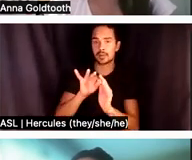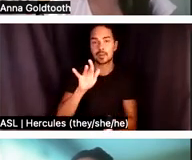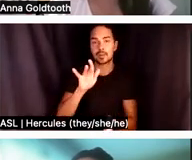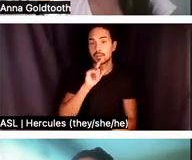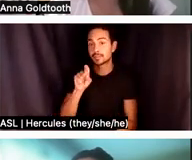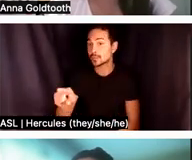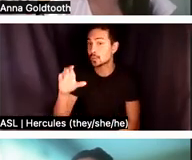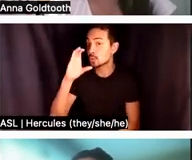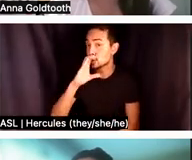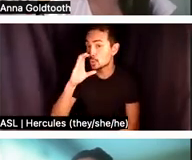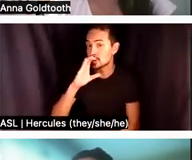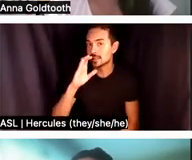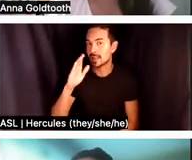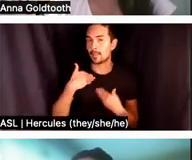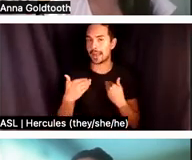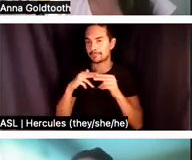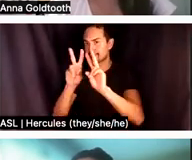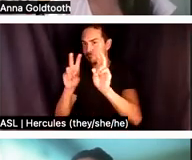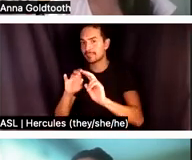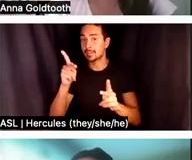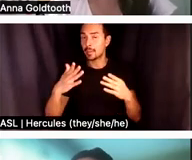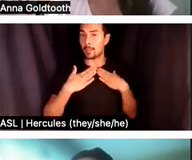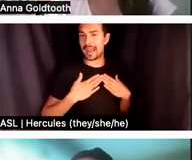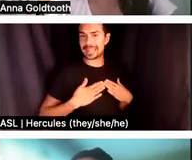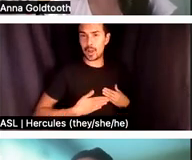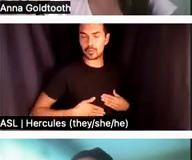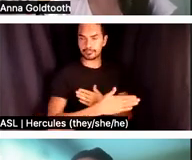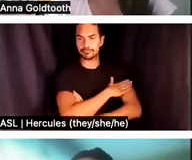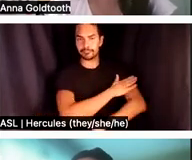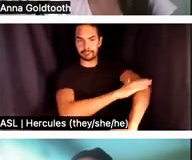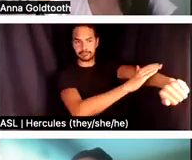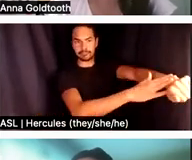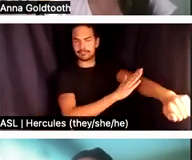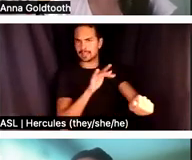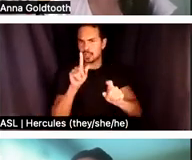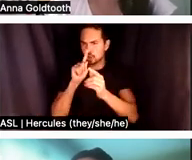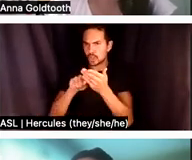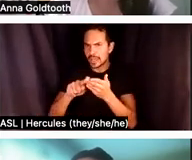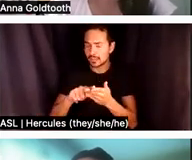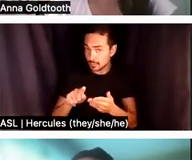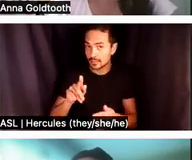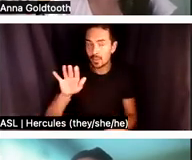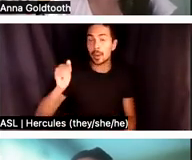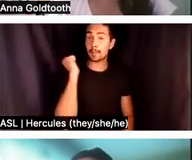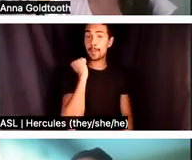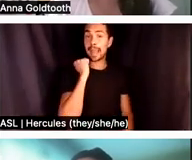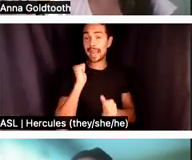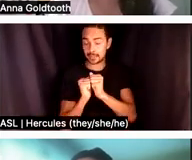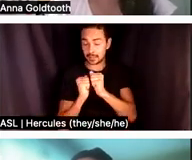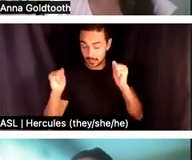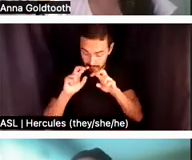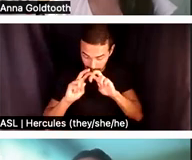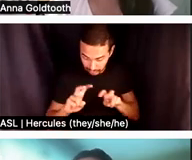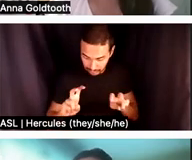searching somebody's body? I've heard about people doing pat downs at shelters before. How much of the people's bags are you really searching, and what are you searching